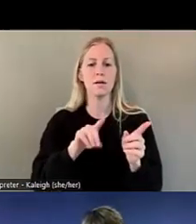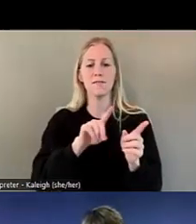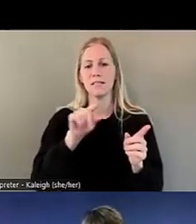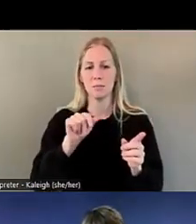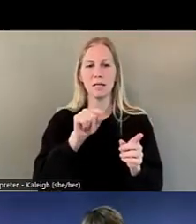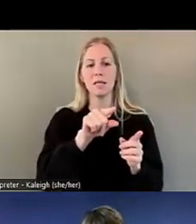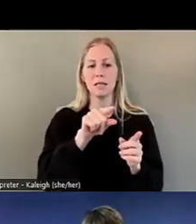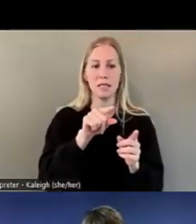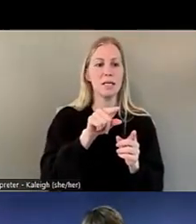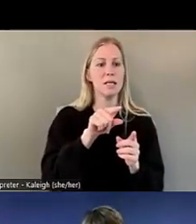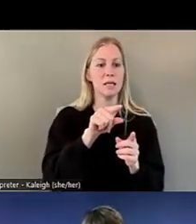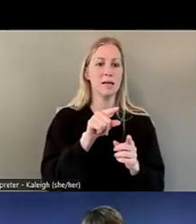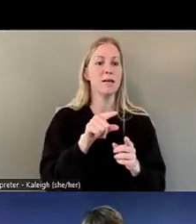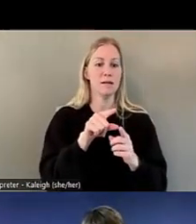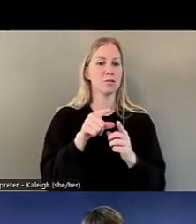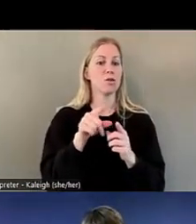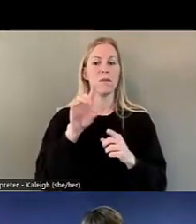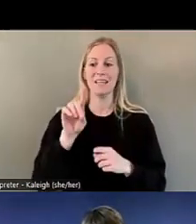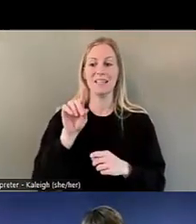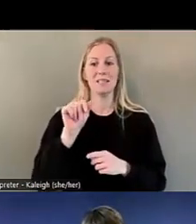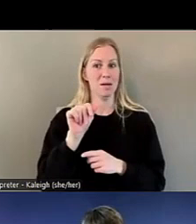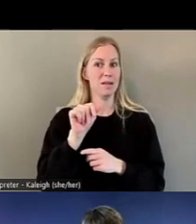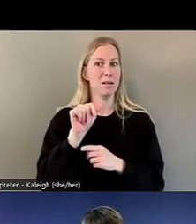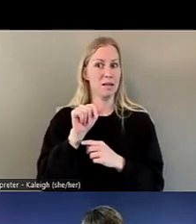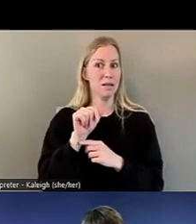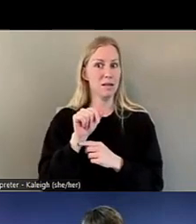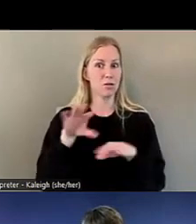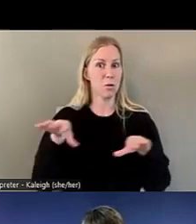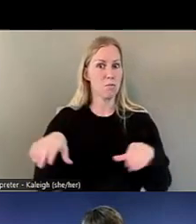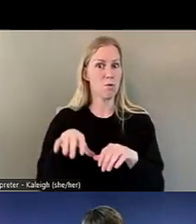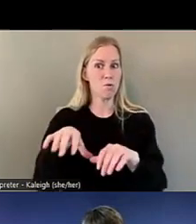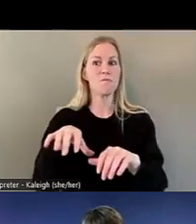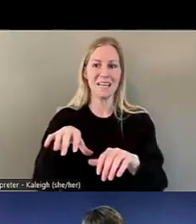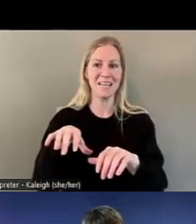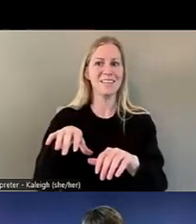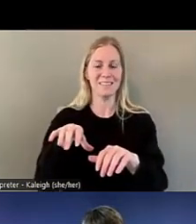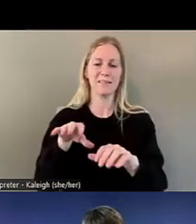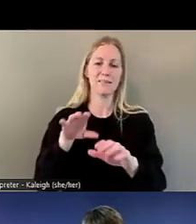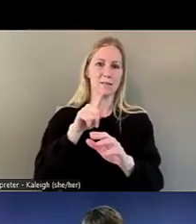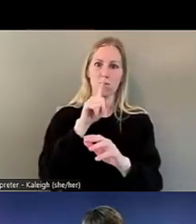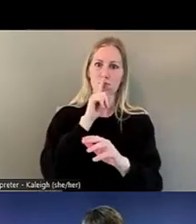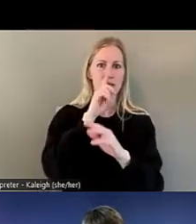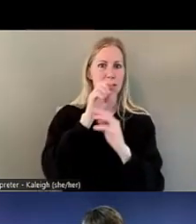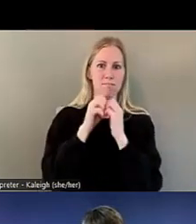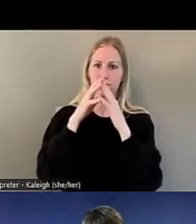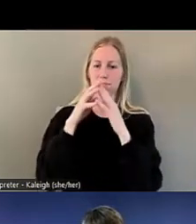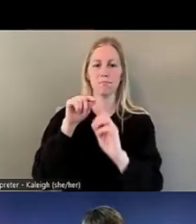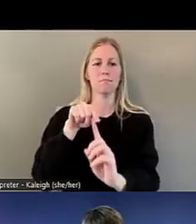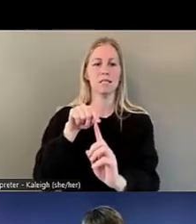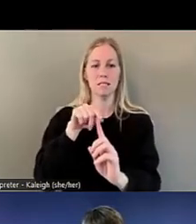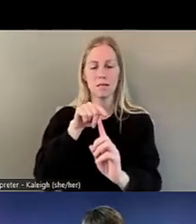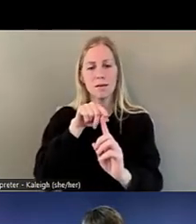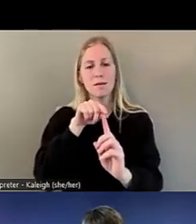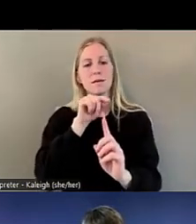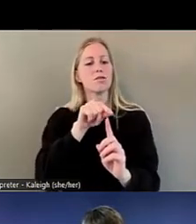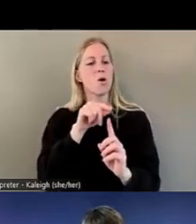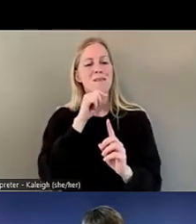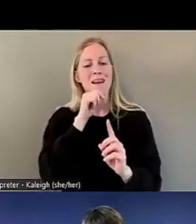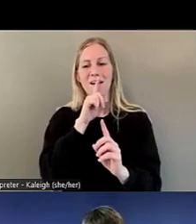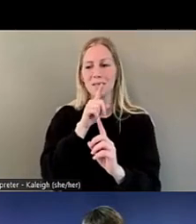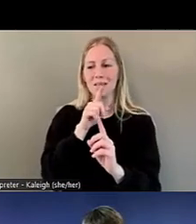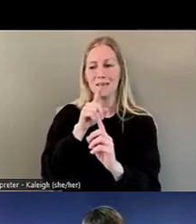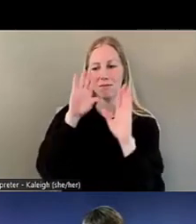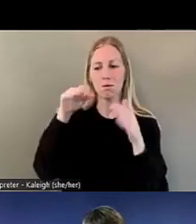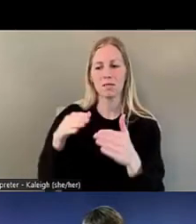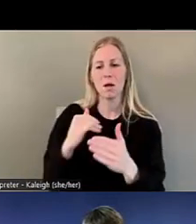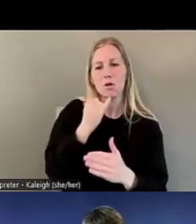the disability movement. And this model looks at disability not in terms of what is wrong or what the deficit is with a person,